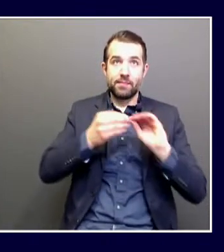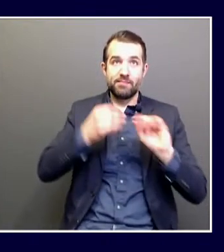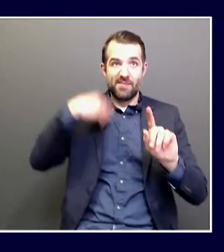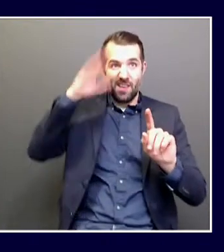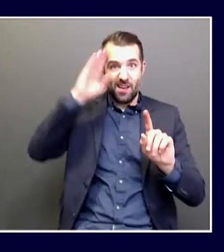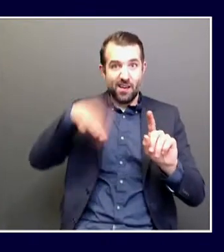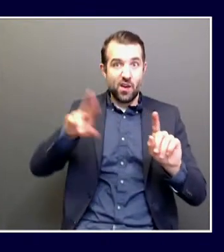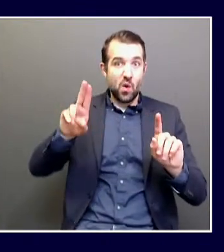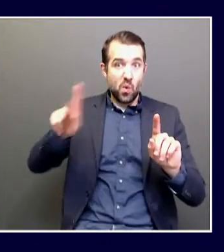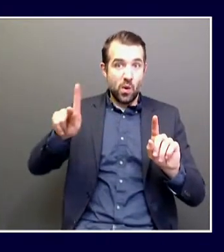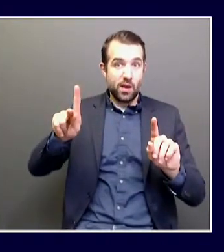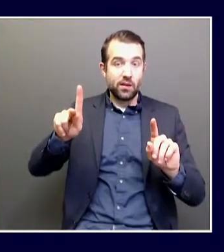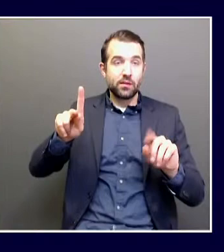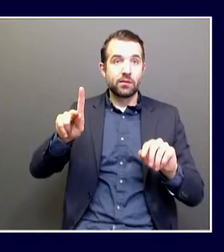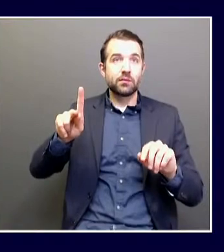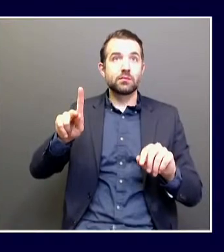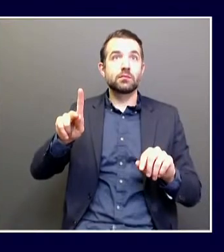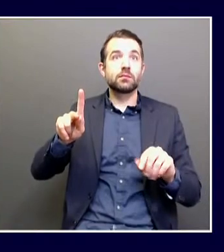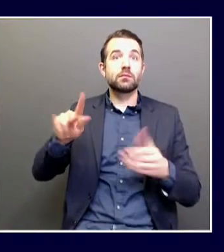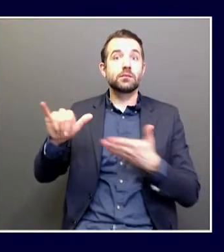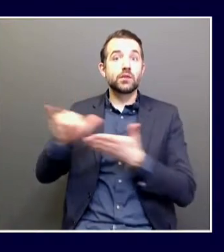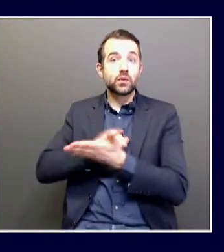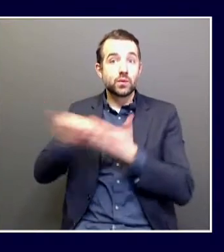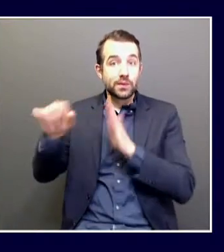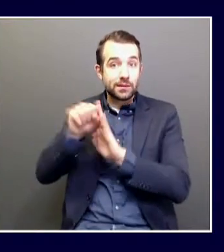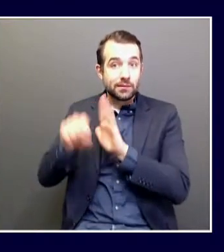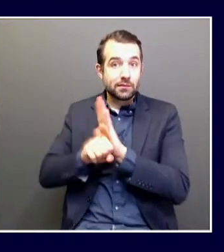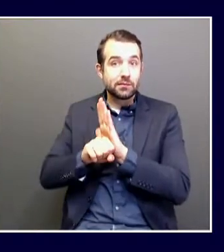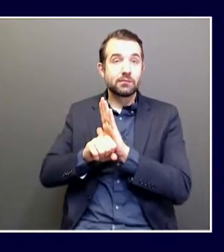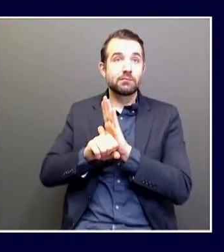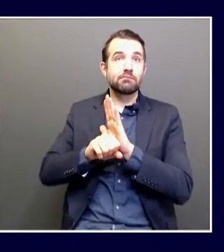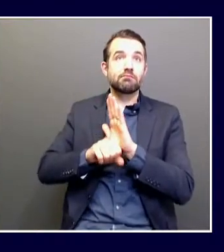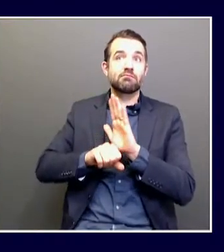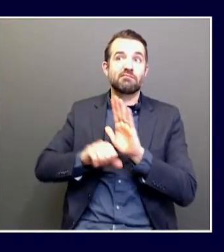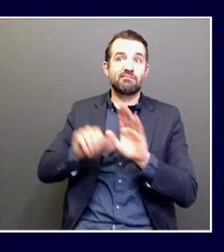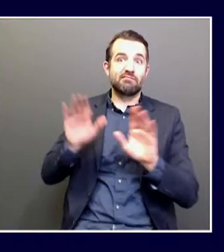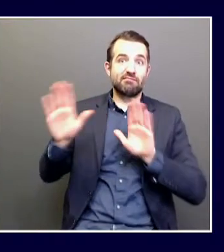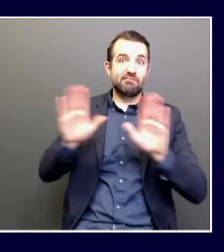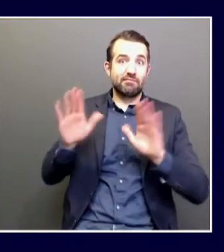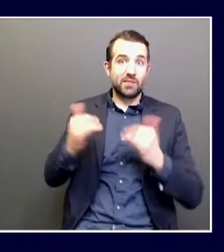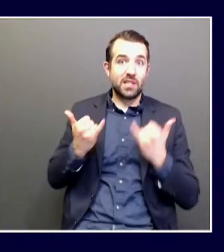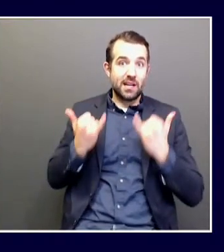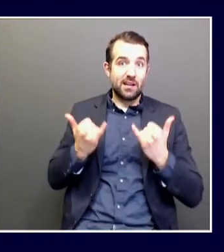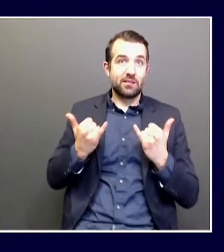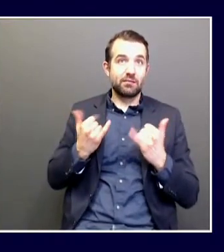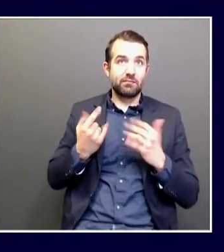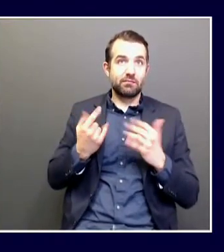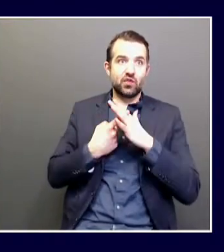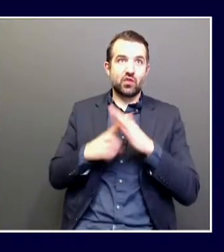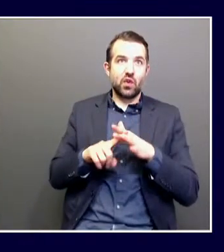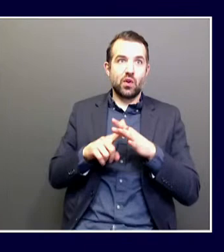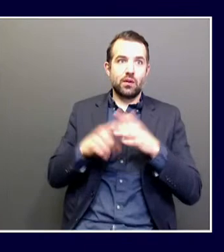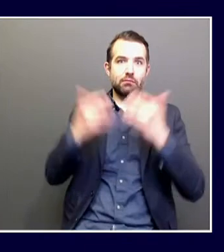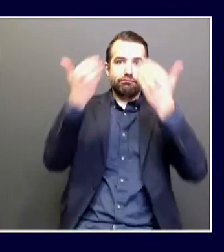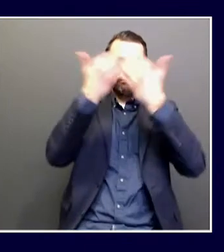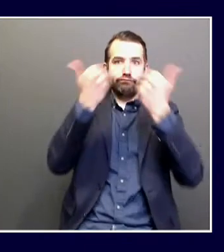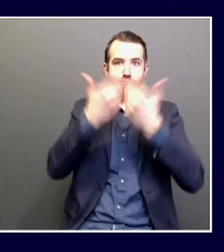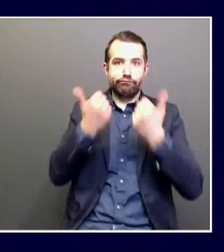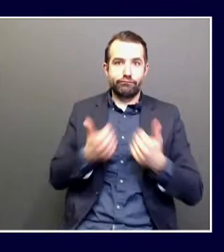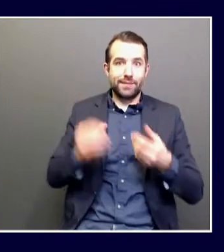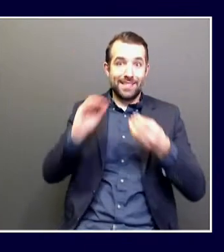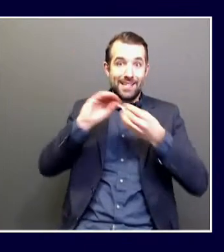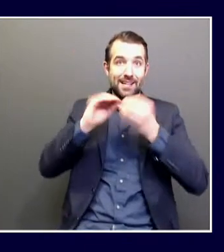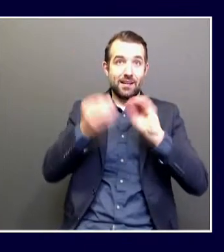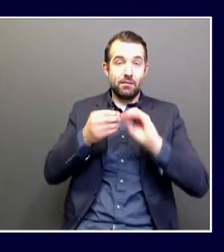State are separating out people who are hospitalized with COVID rather than versus for COVID,